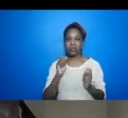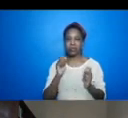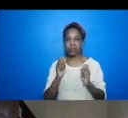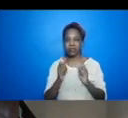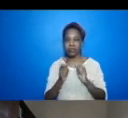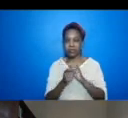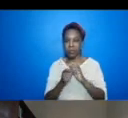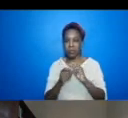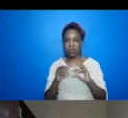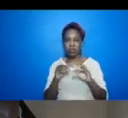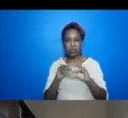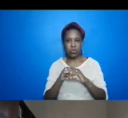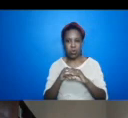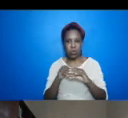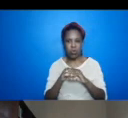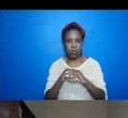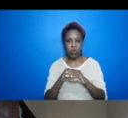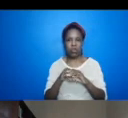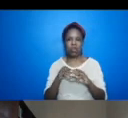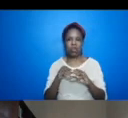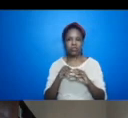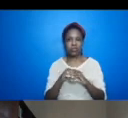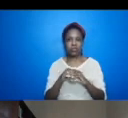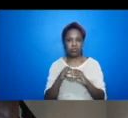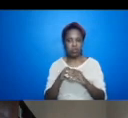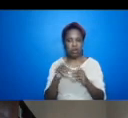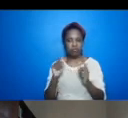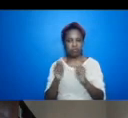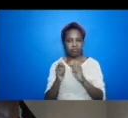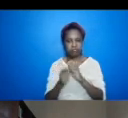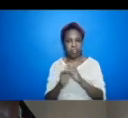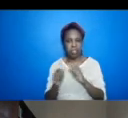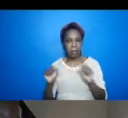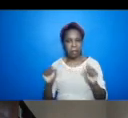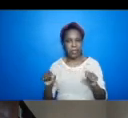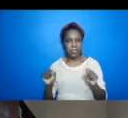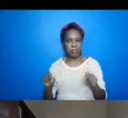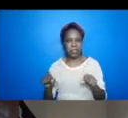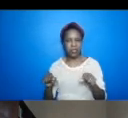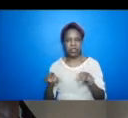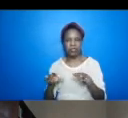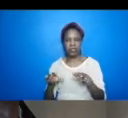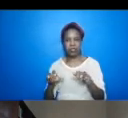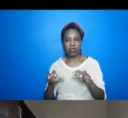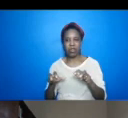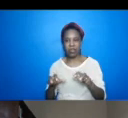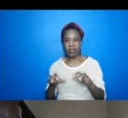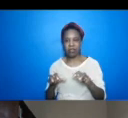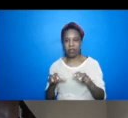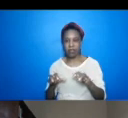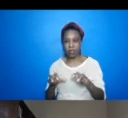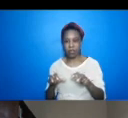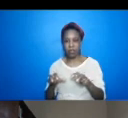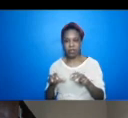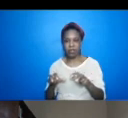And greed changed from honoring the feminine divine to honoring the masculine,